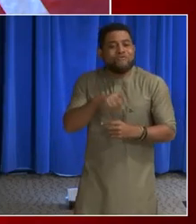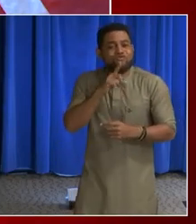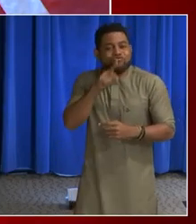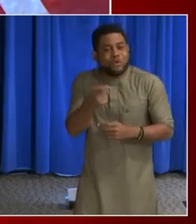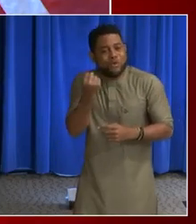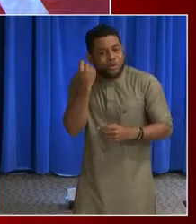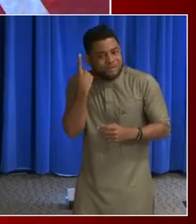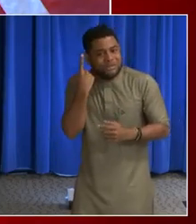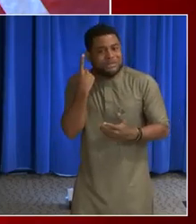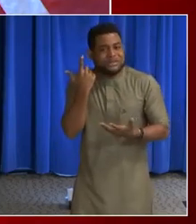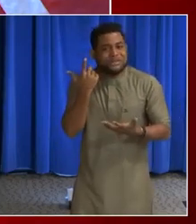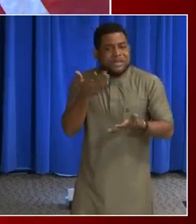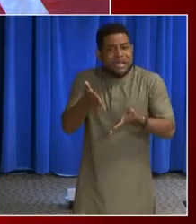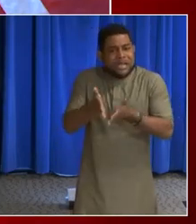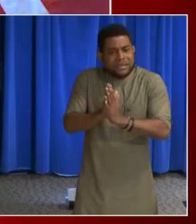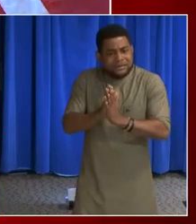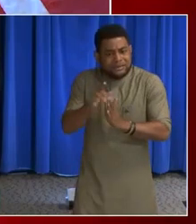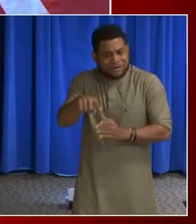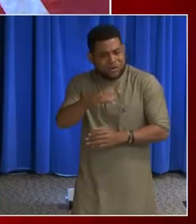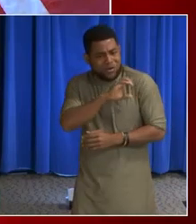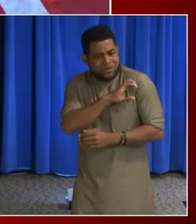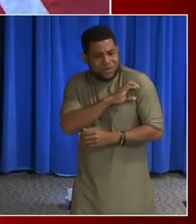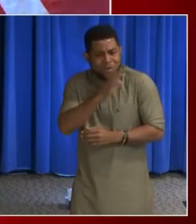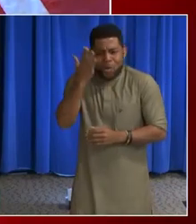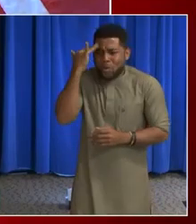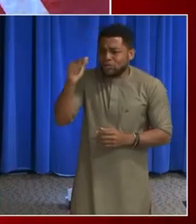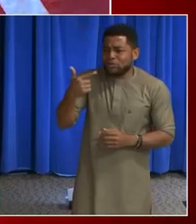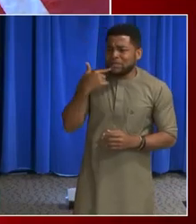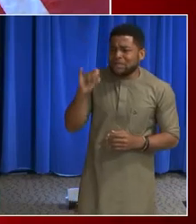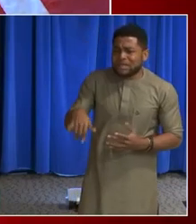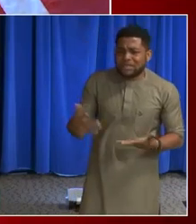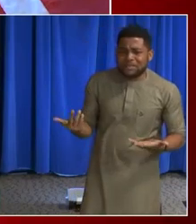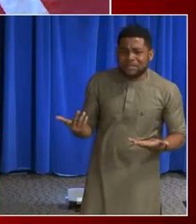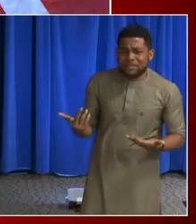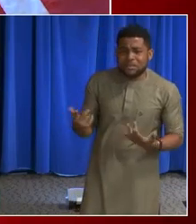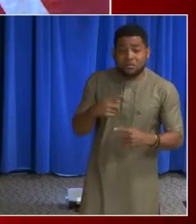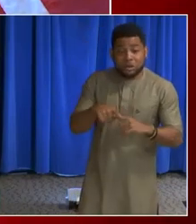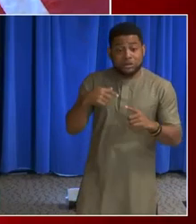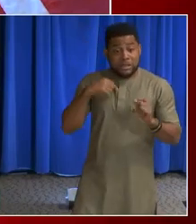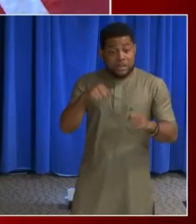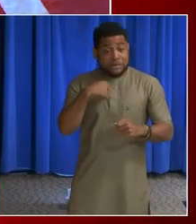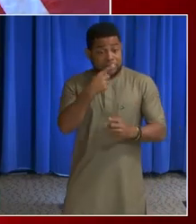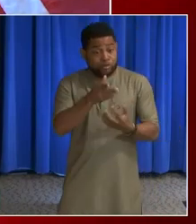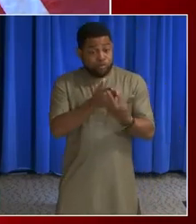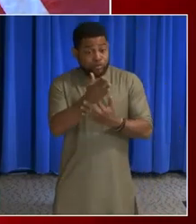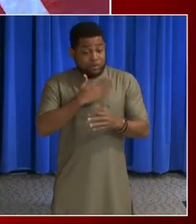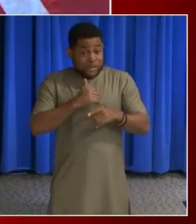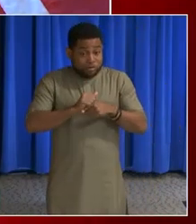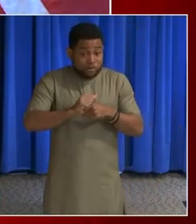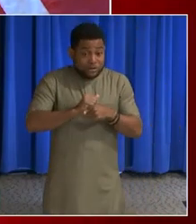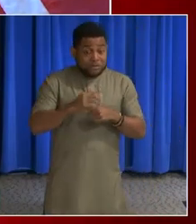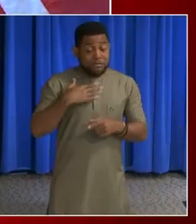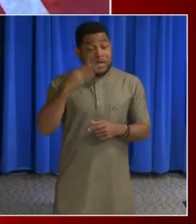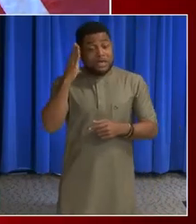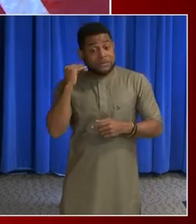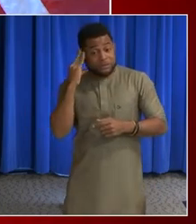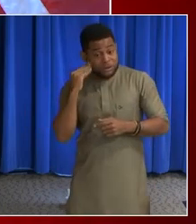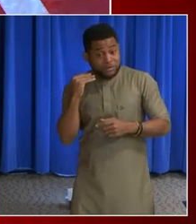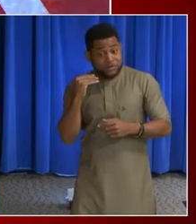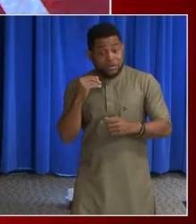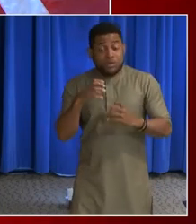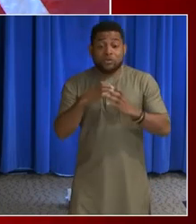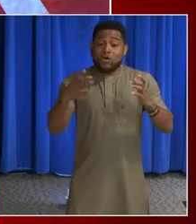like ask this officer, hey, why did you say that? But I can tell you just through my training and experience, a lot of times that